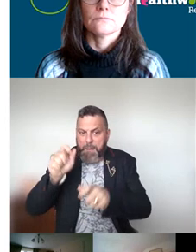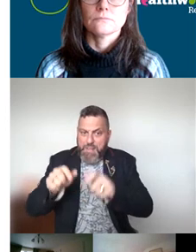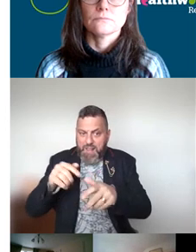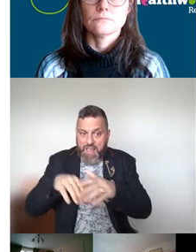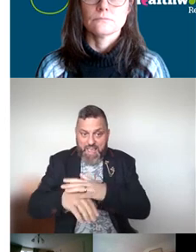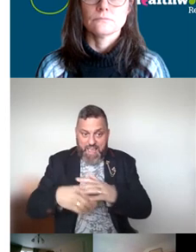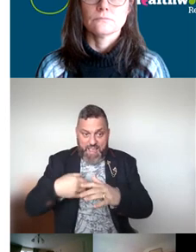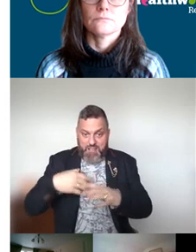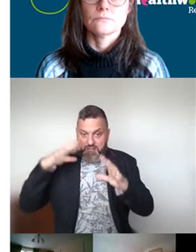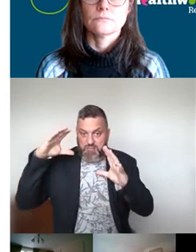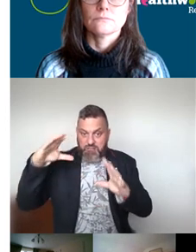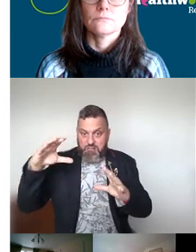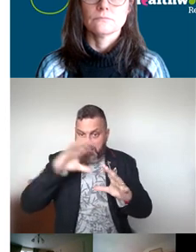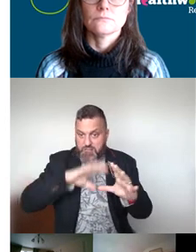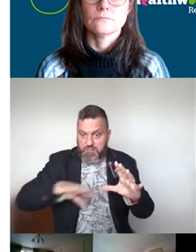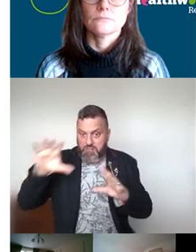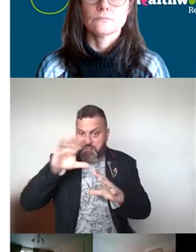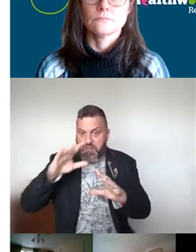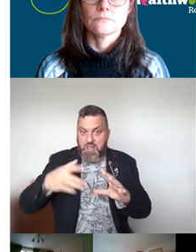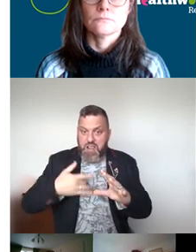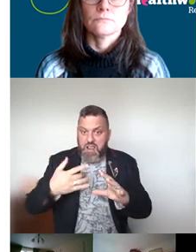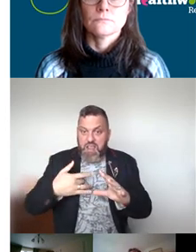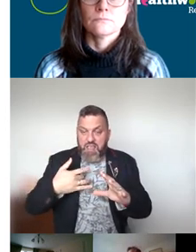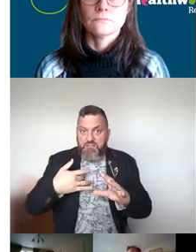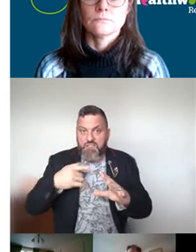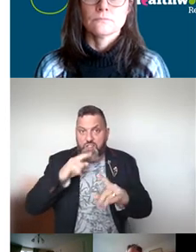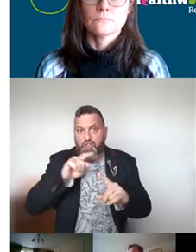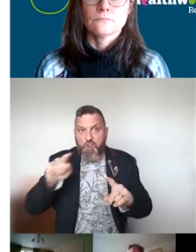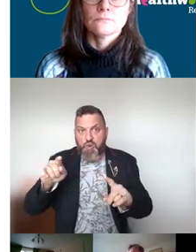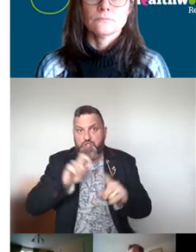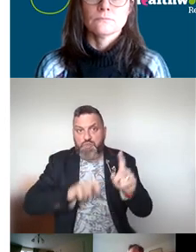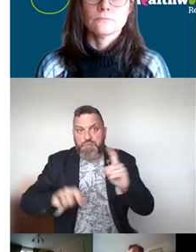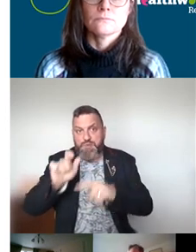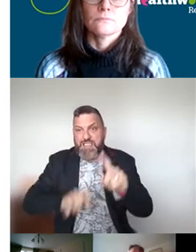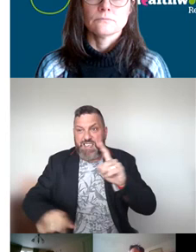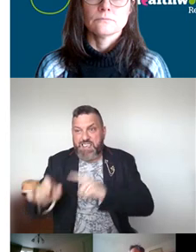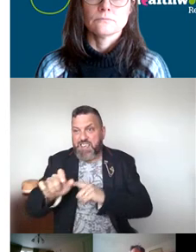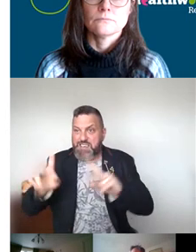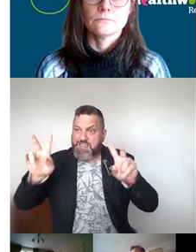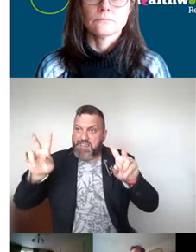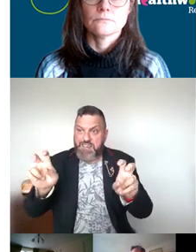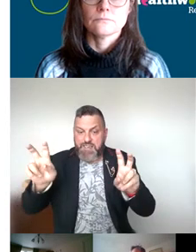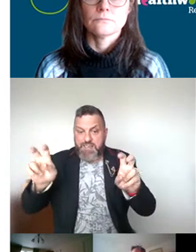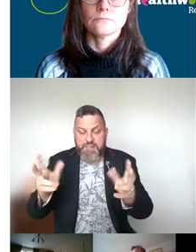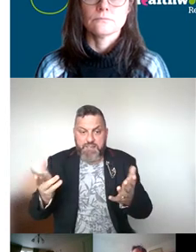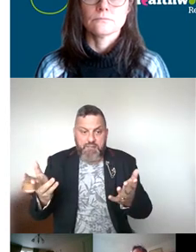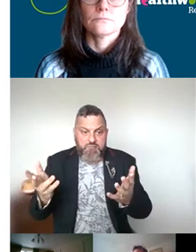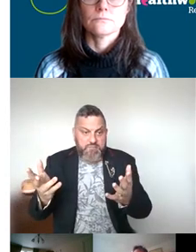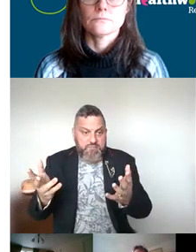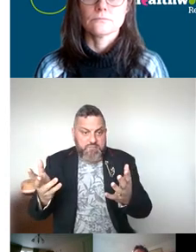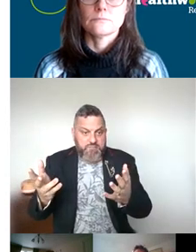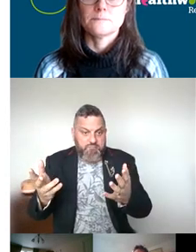our area who live in communities that are categorized within